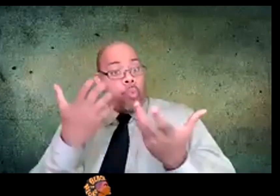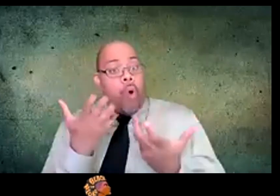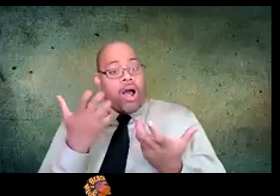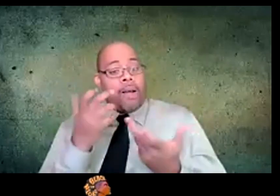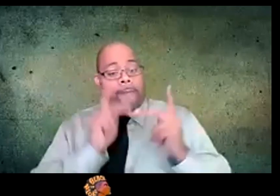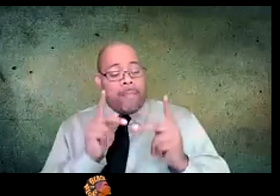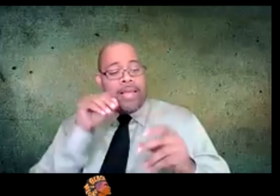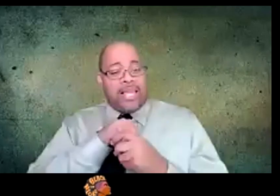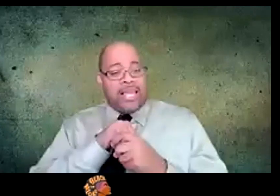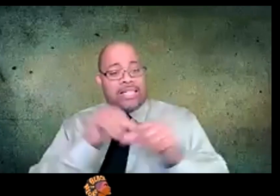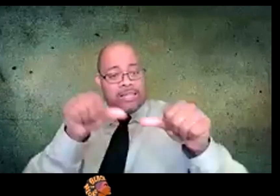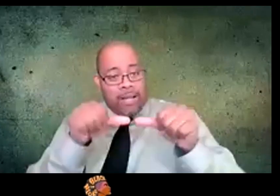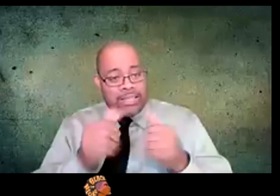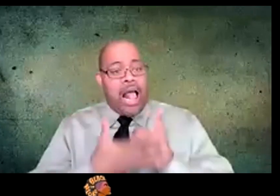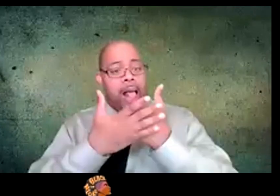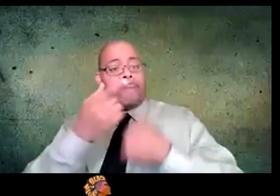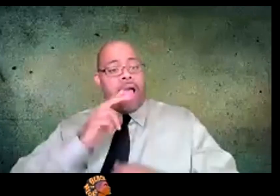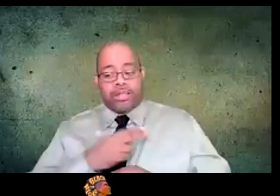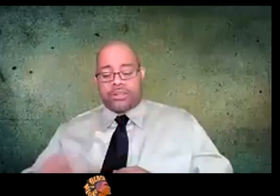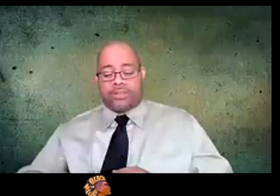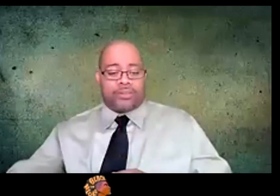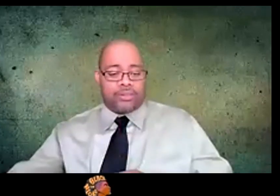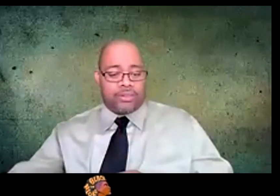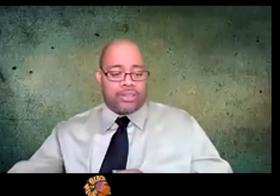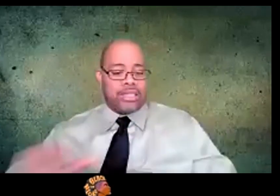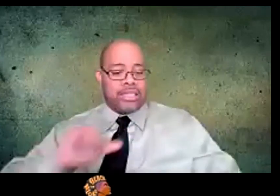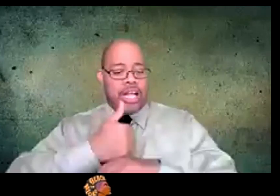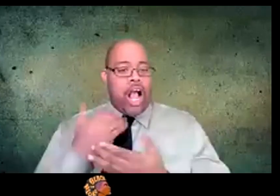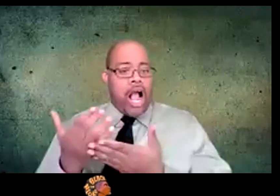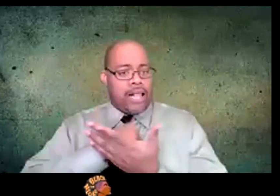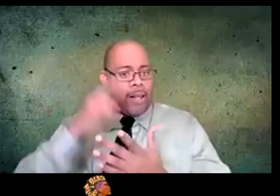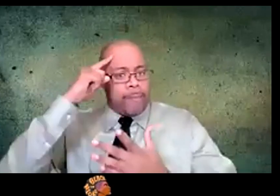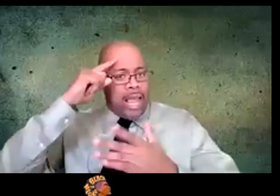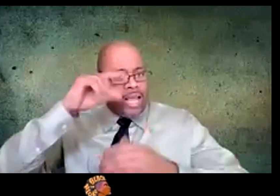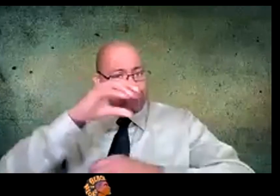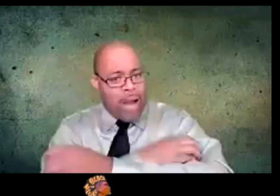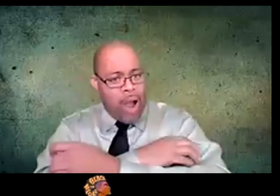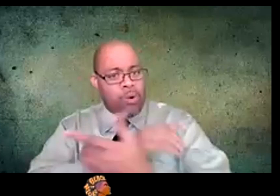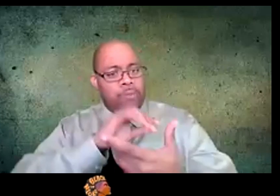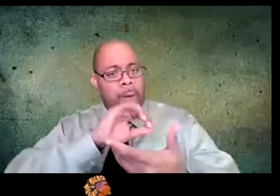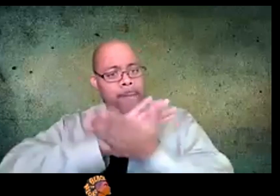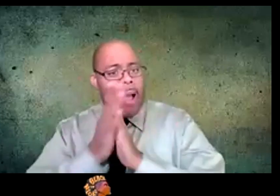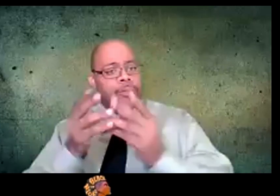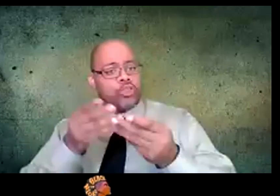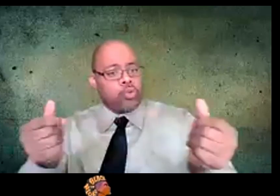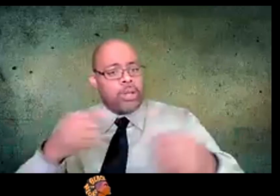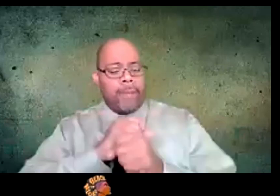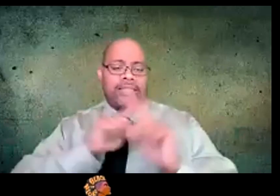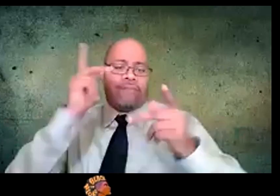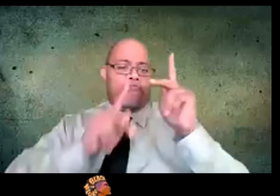people in the space helping us put our collective brain power into solutions that really make a difference for